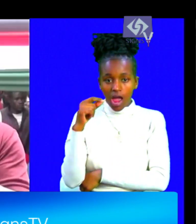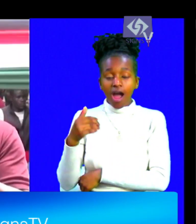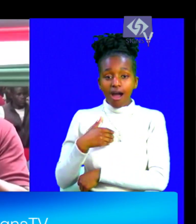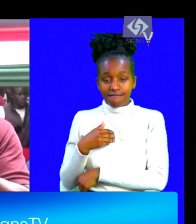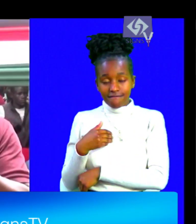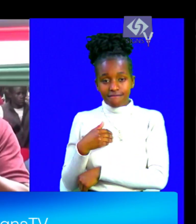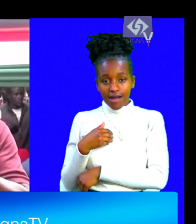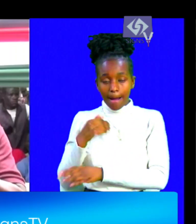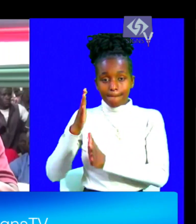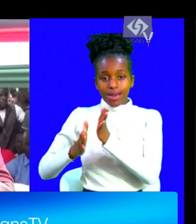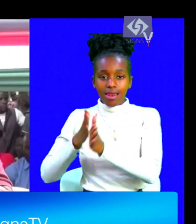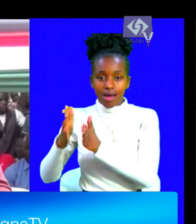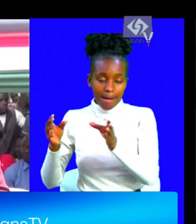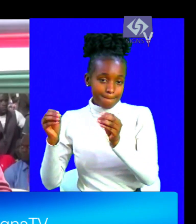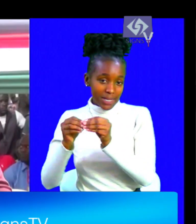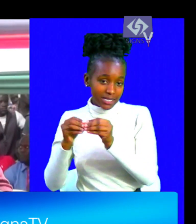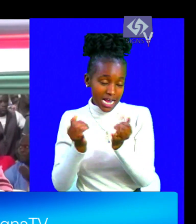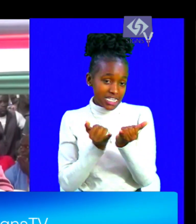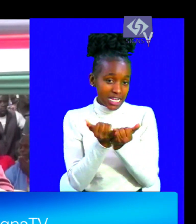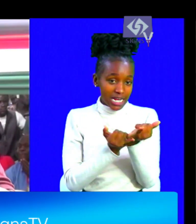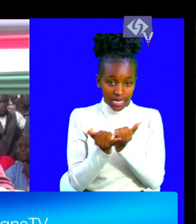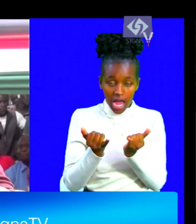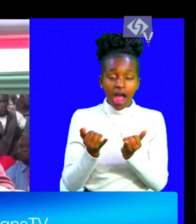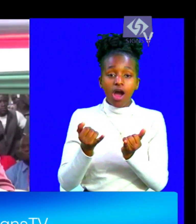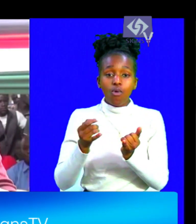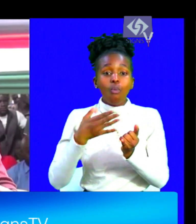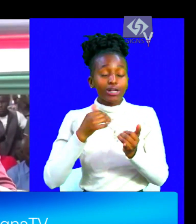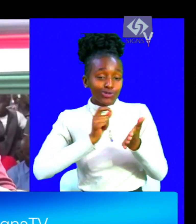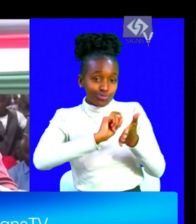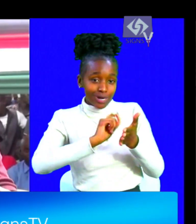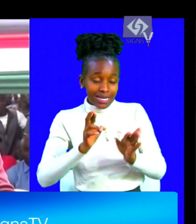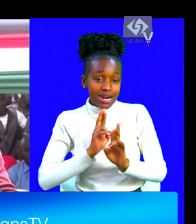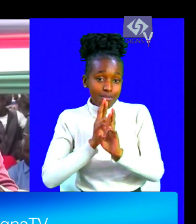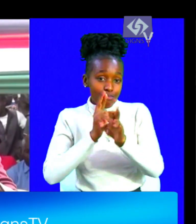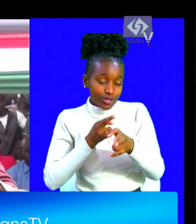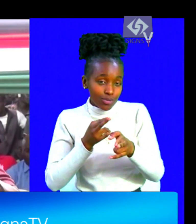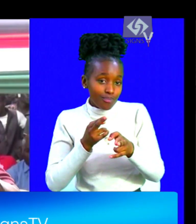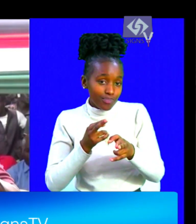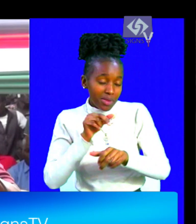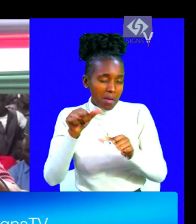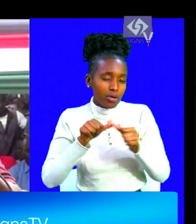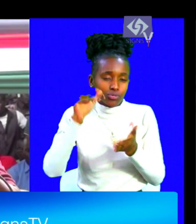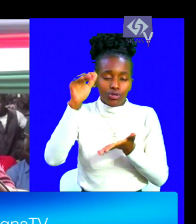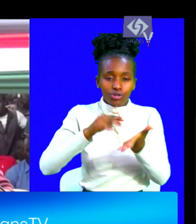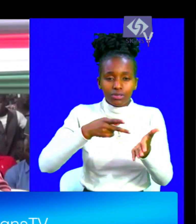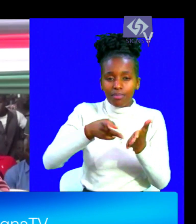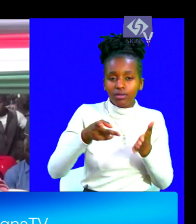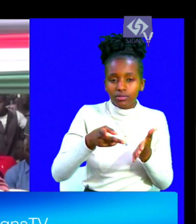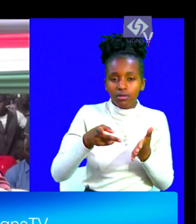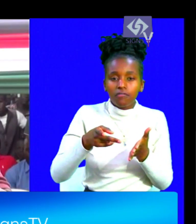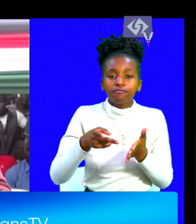Saturday to write a report on how we can reduce the price of electricity at Travelers